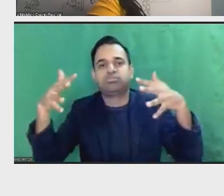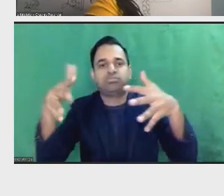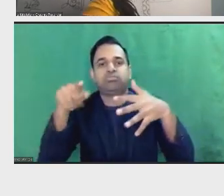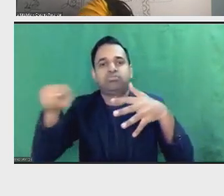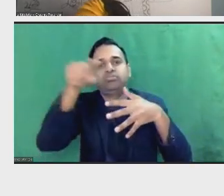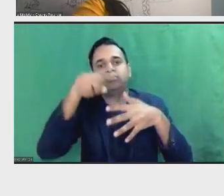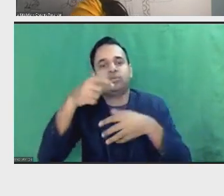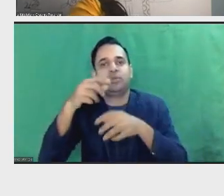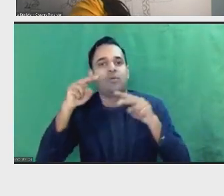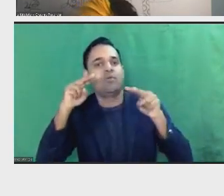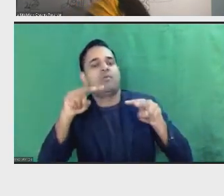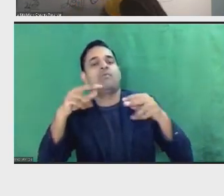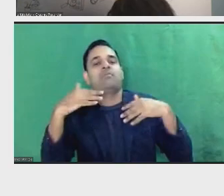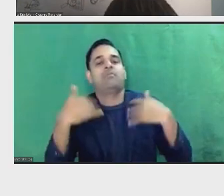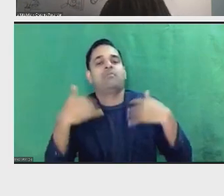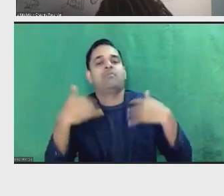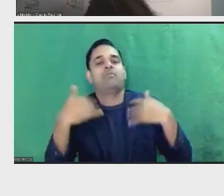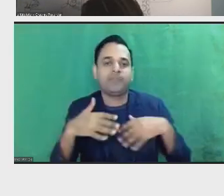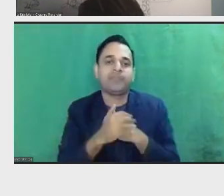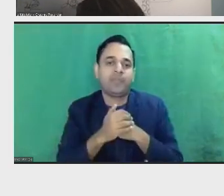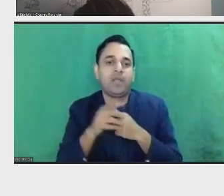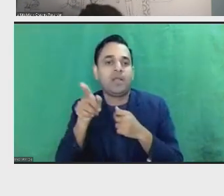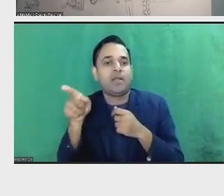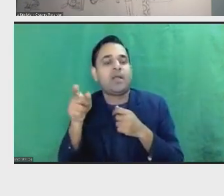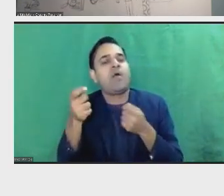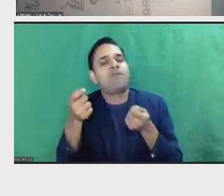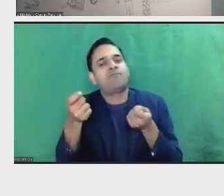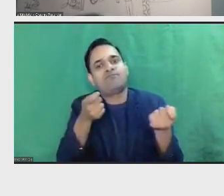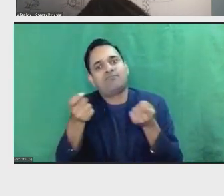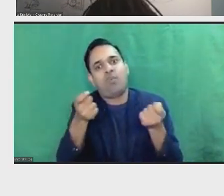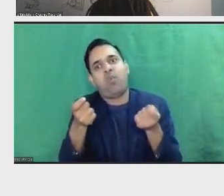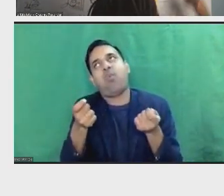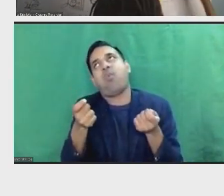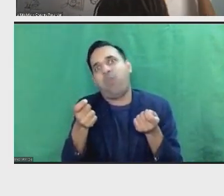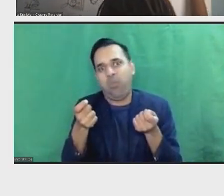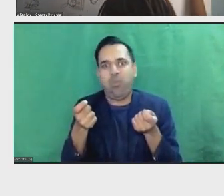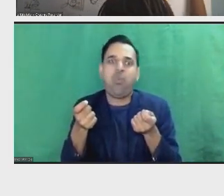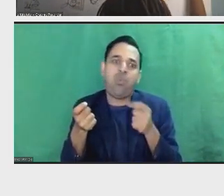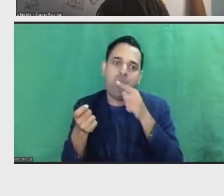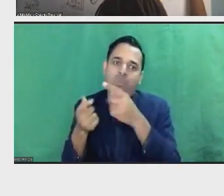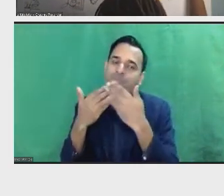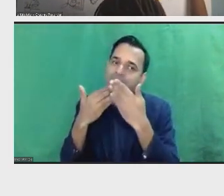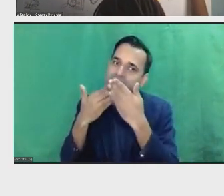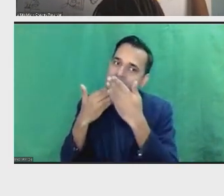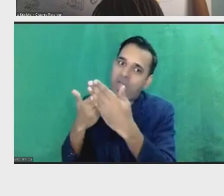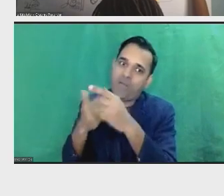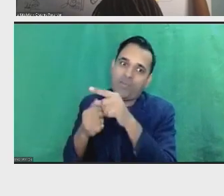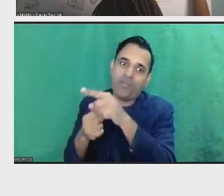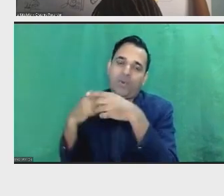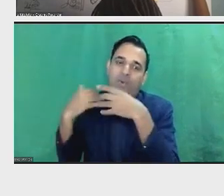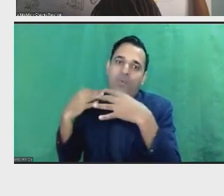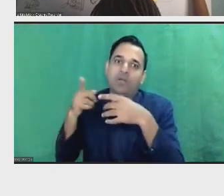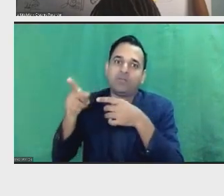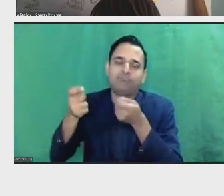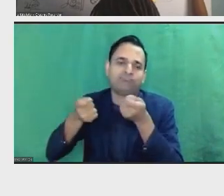thank you so much for a wonderful facilitation. And also next, I would say also my colleague that we worked